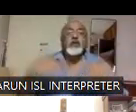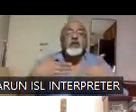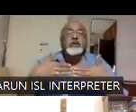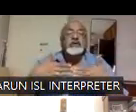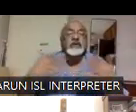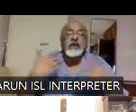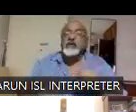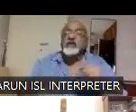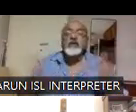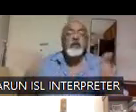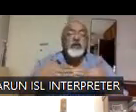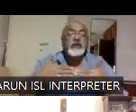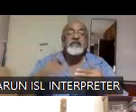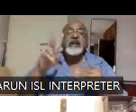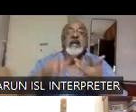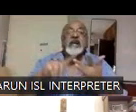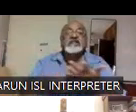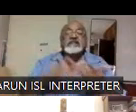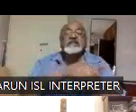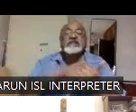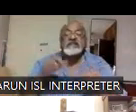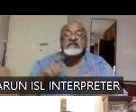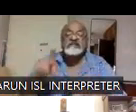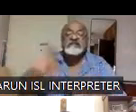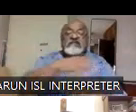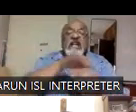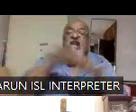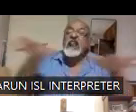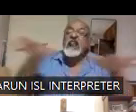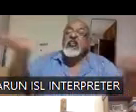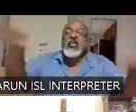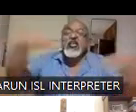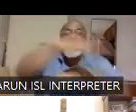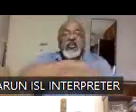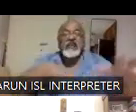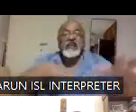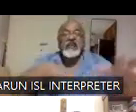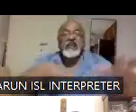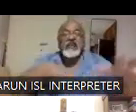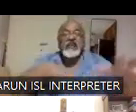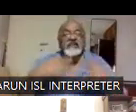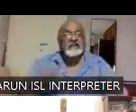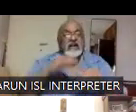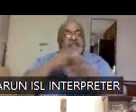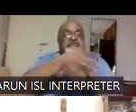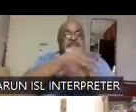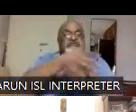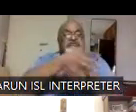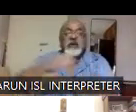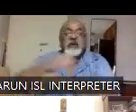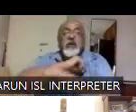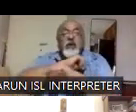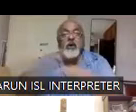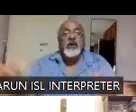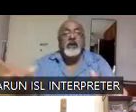COVID, the virus. The virus went all around the world, affecting all of us. And because many